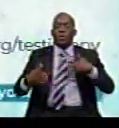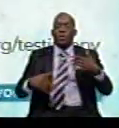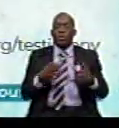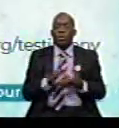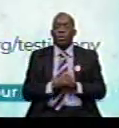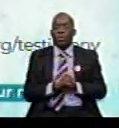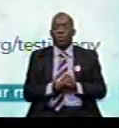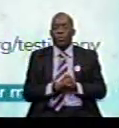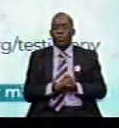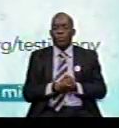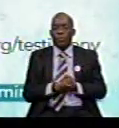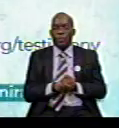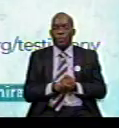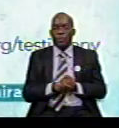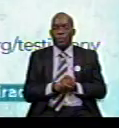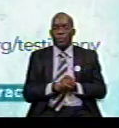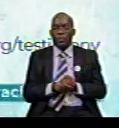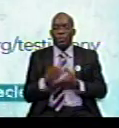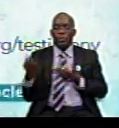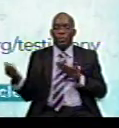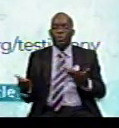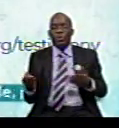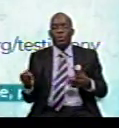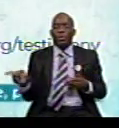Yeah, bring them forward.